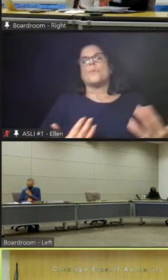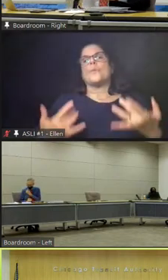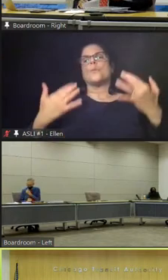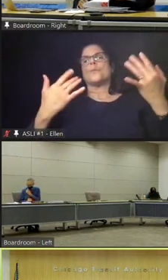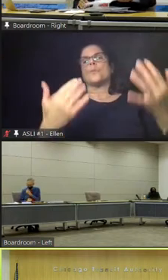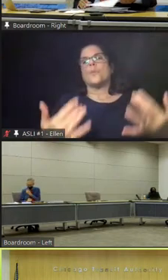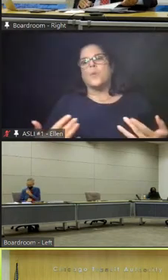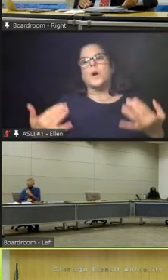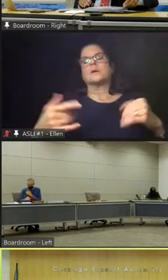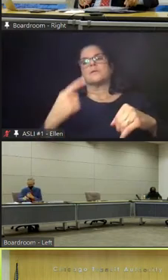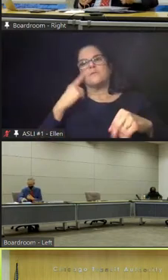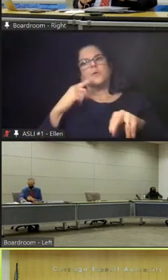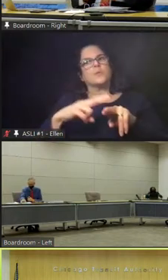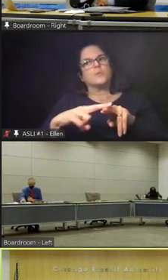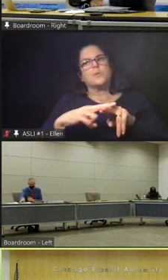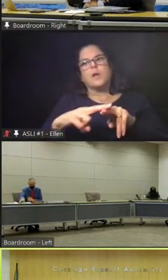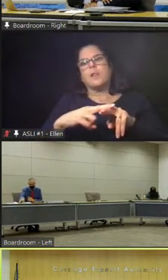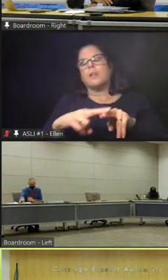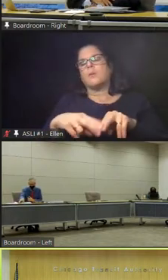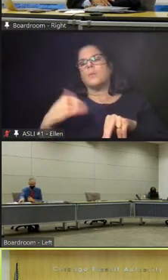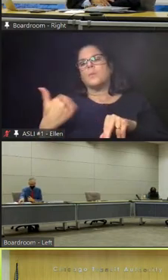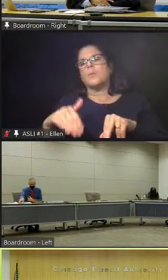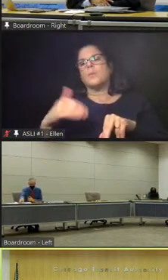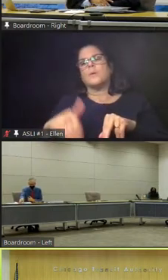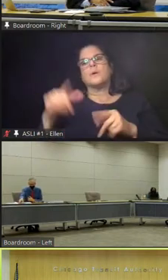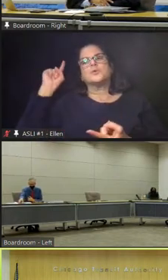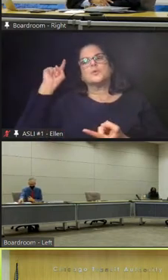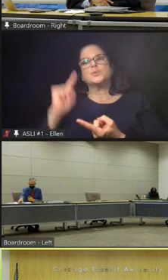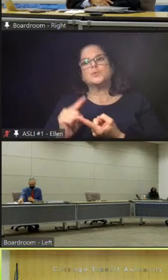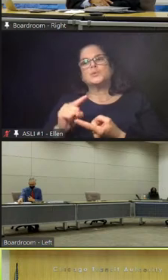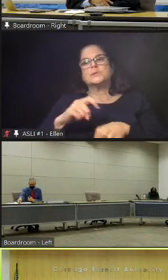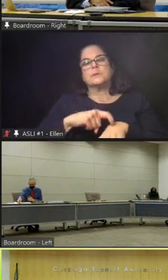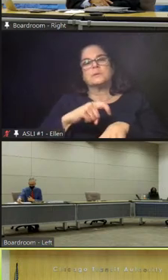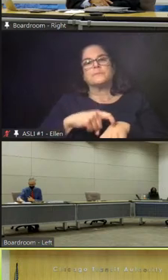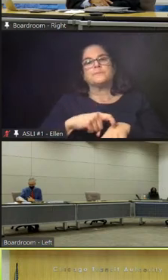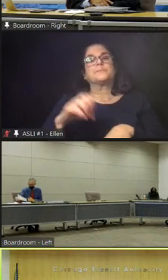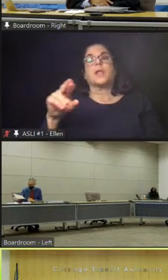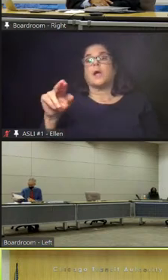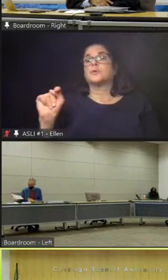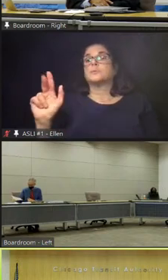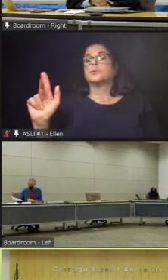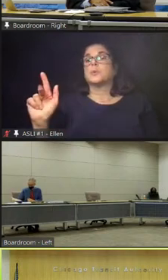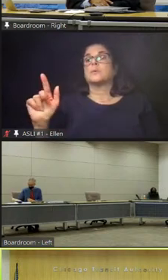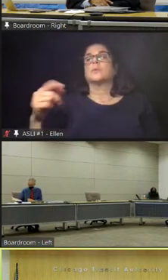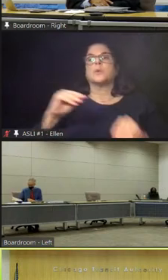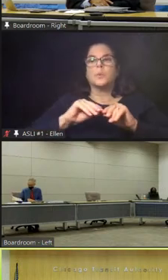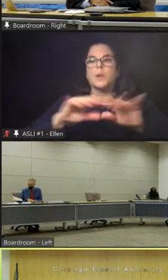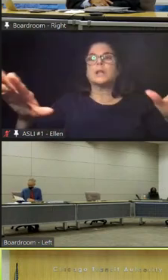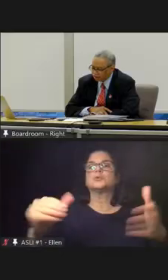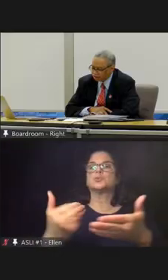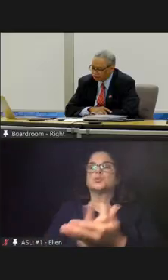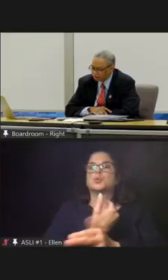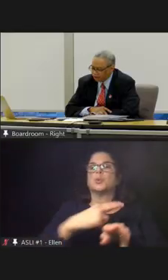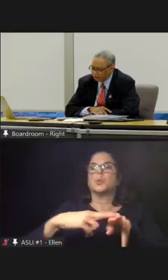soon as possible. On October 23rd, CTA introduced new rail schedules that reflect our efforts to provide